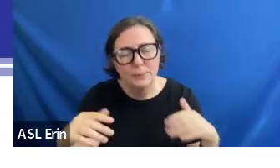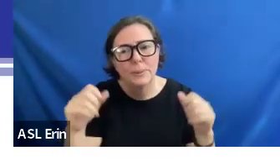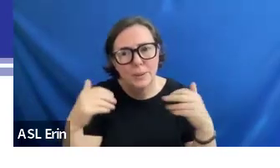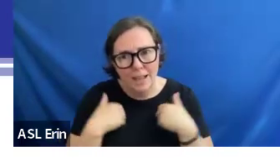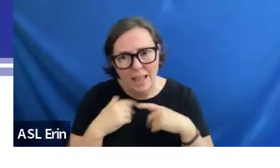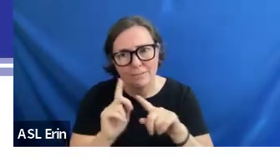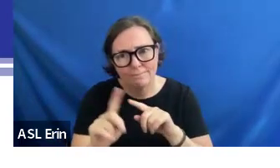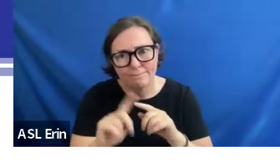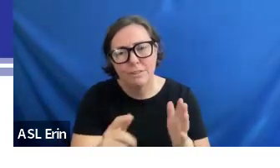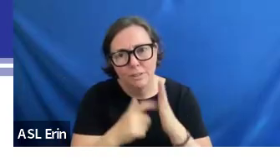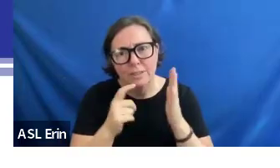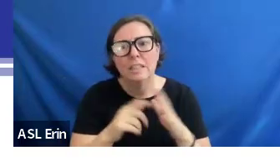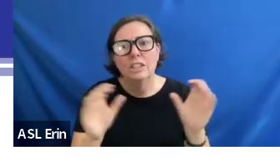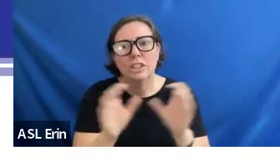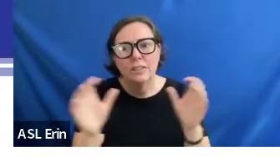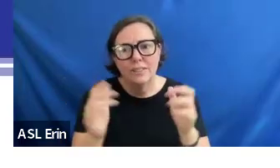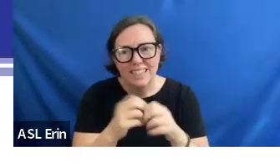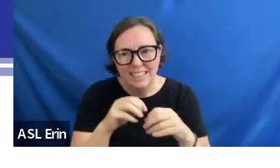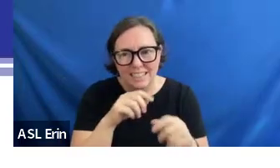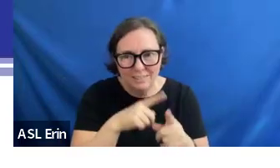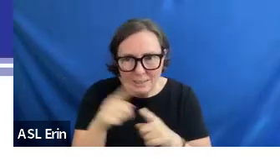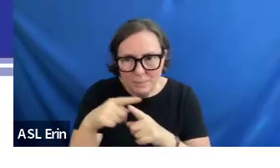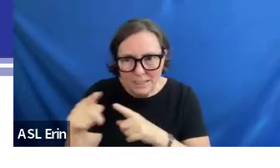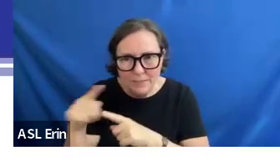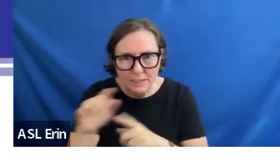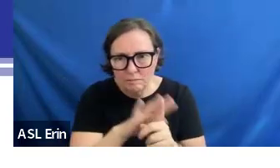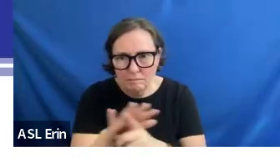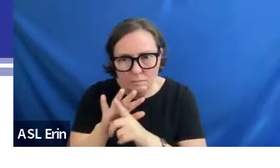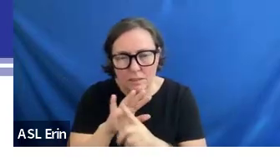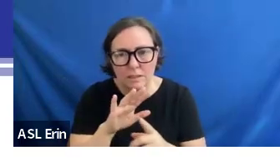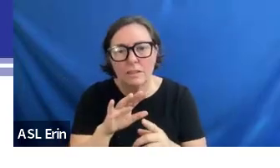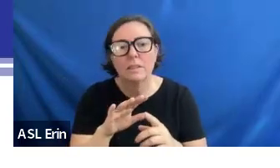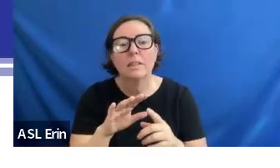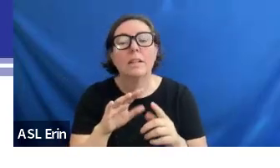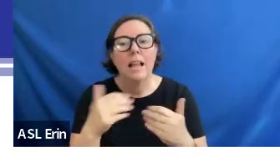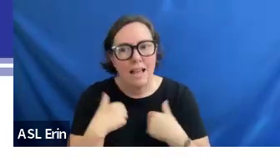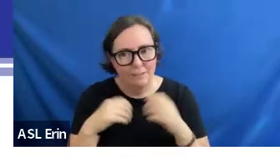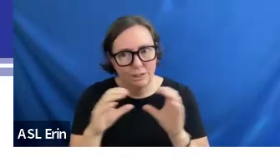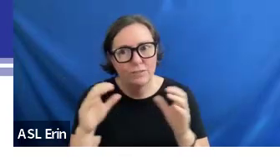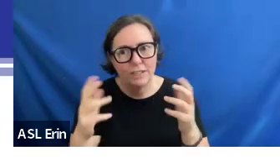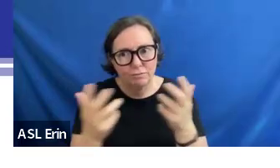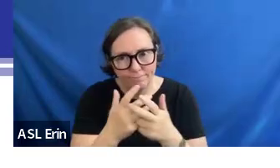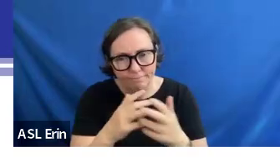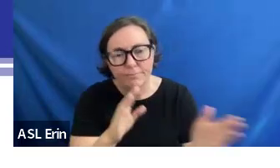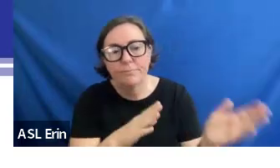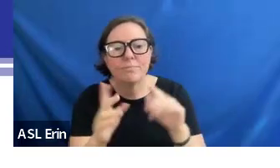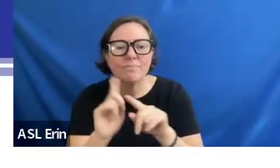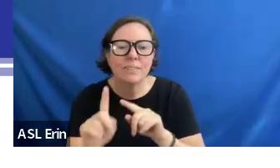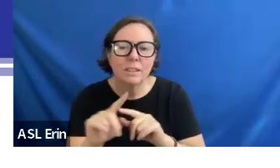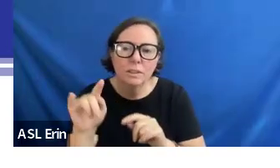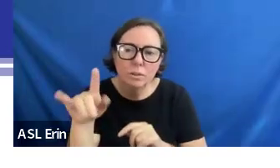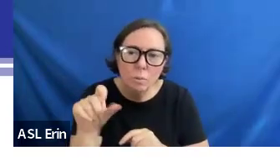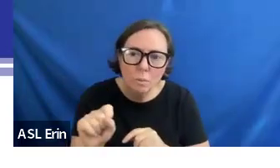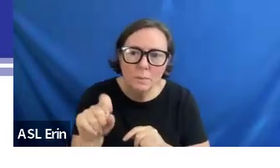and folks have expertise, so there are certifications for that. Need to know tools and assistive